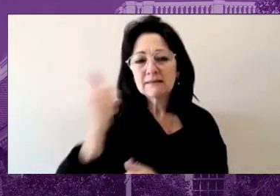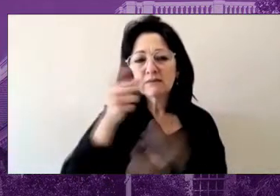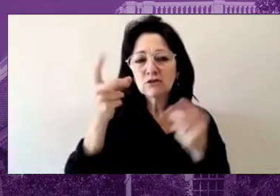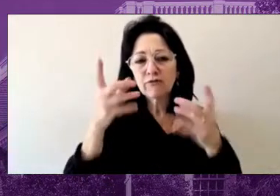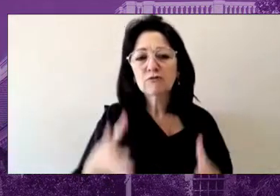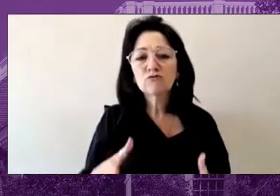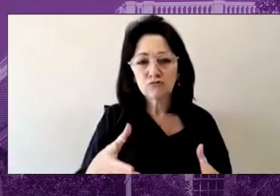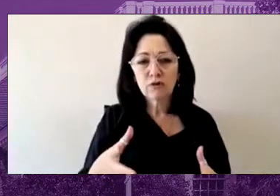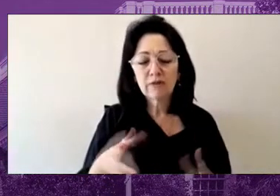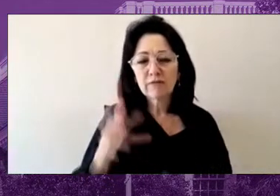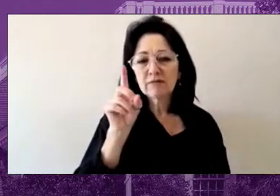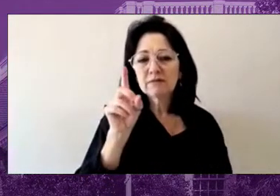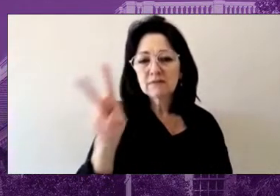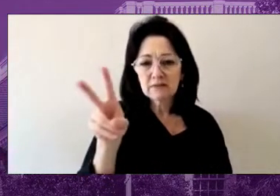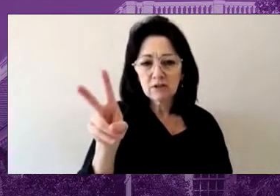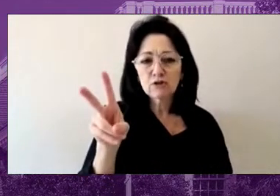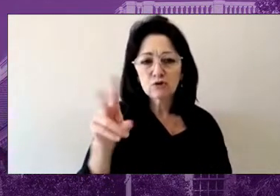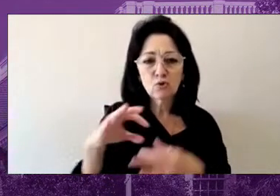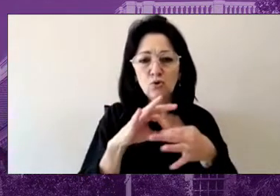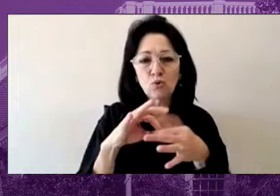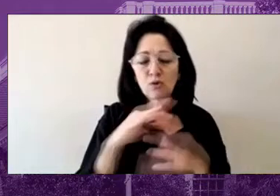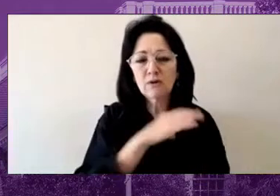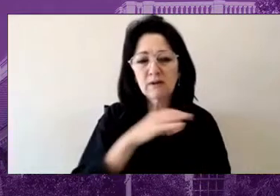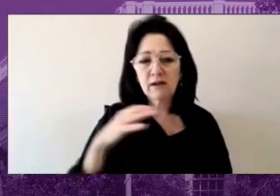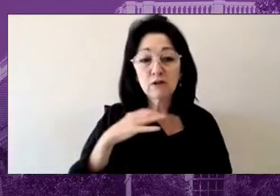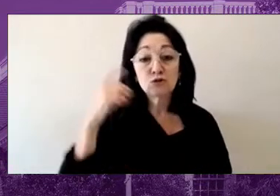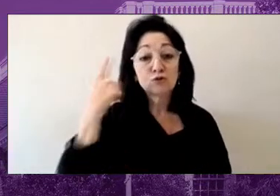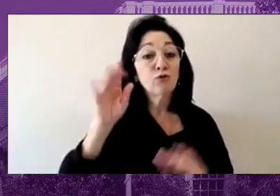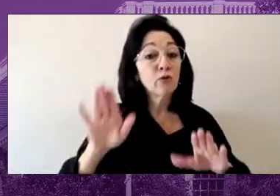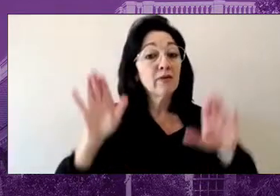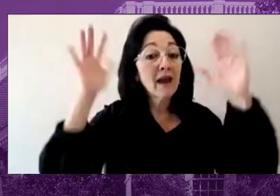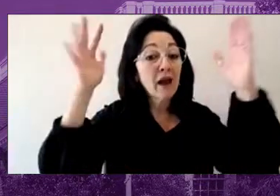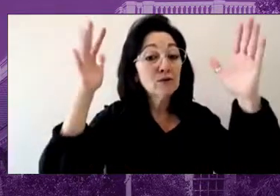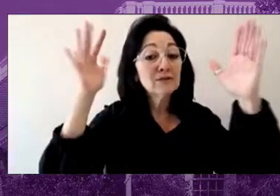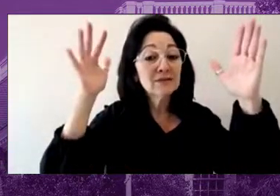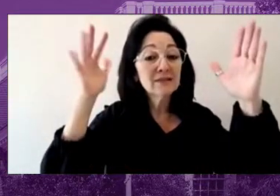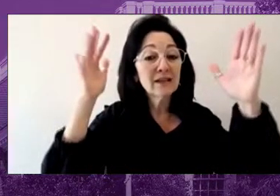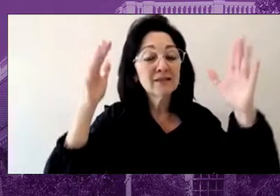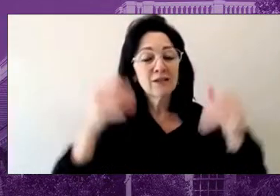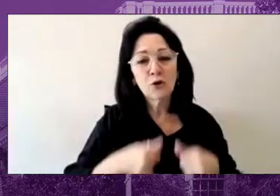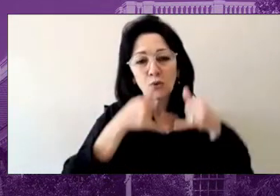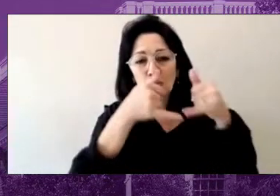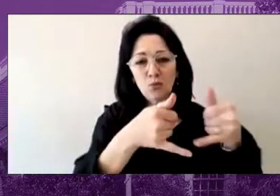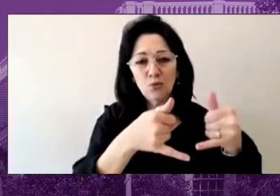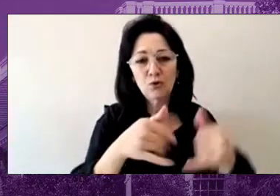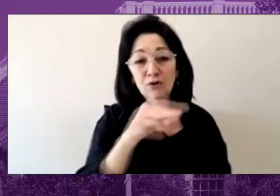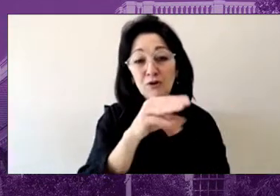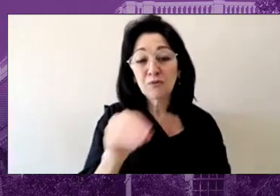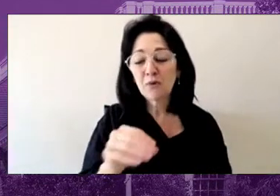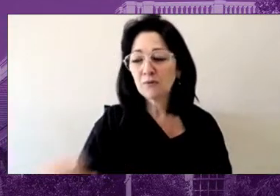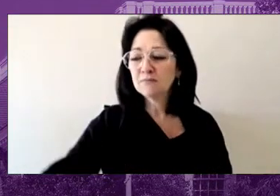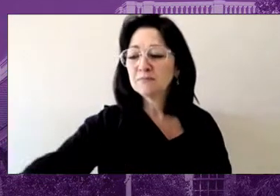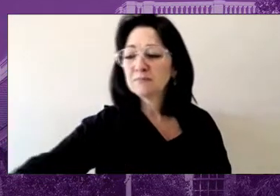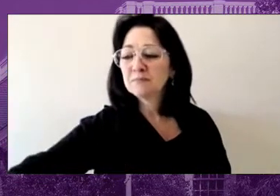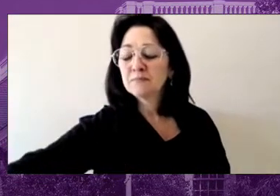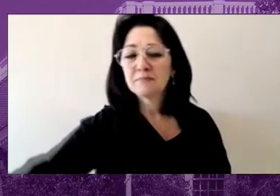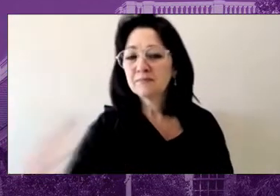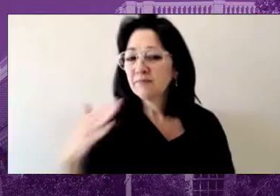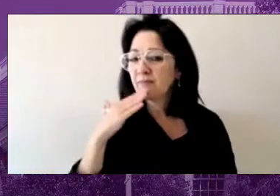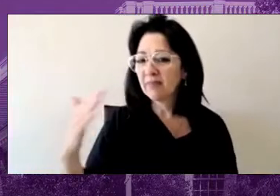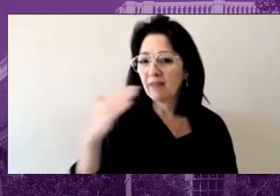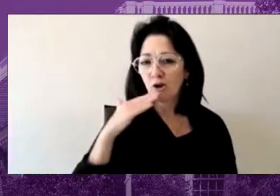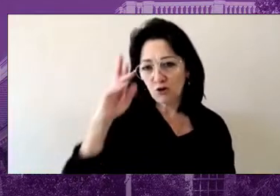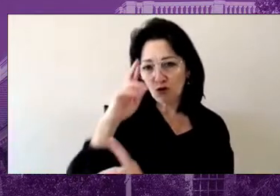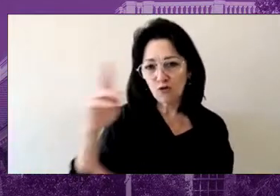Council, for the presentation of the Outstanding Service Awards. Mo? Thank you, Your Honor. I am pleased